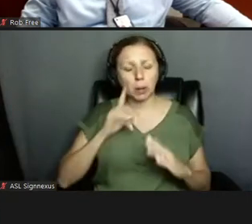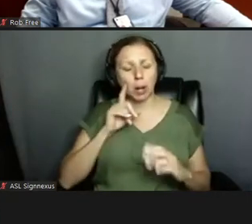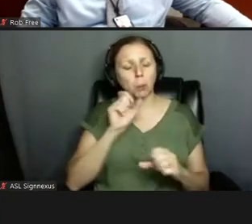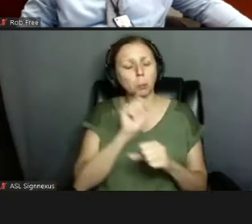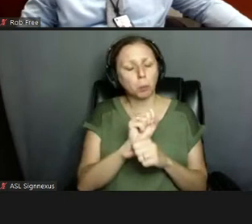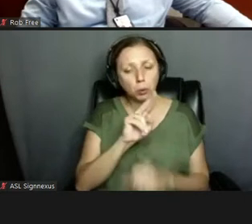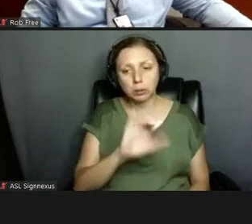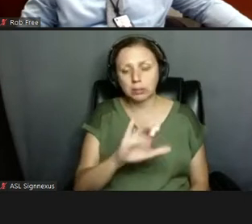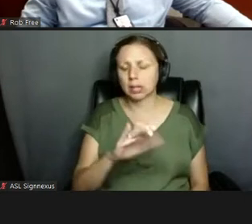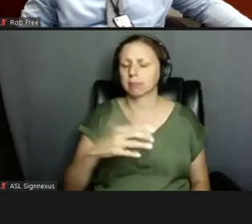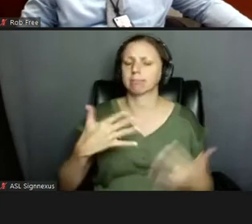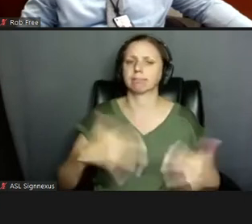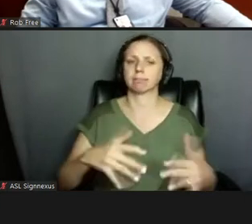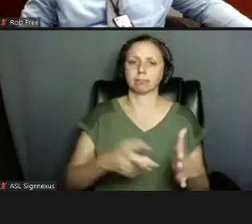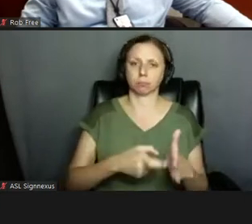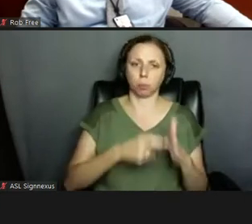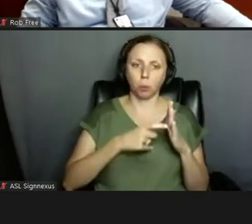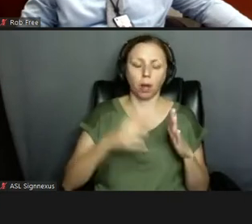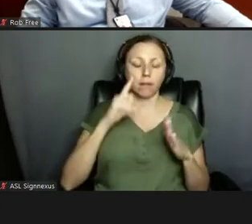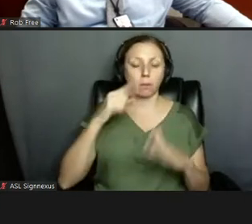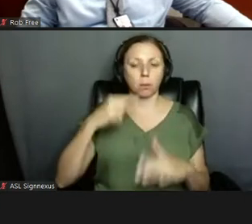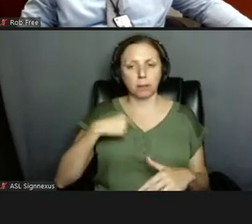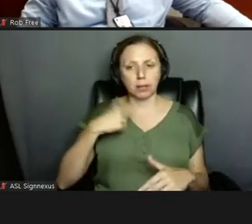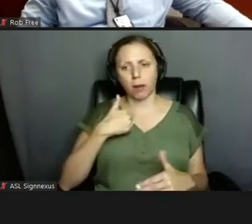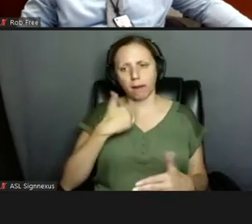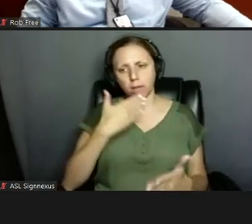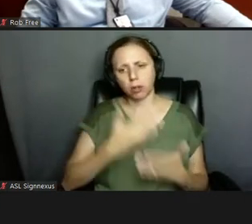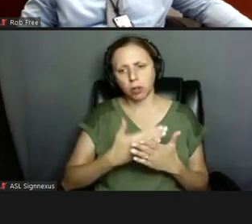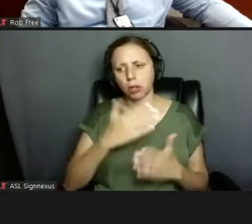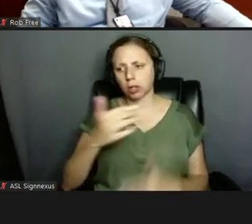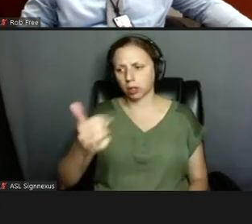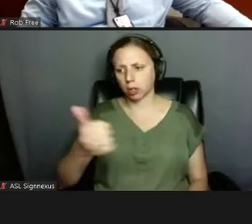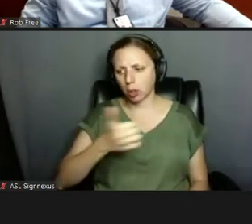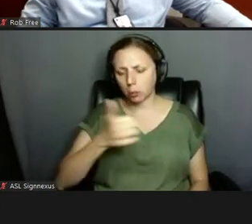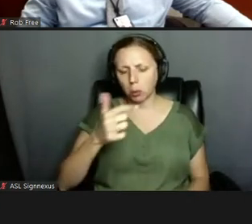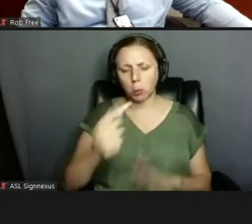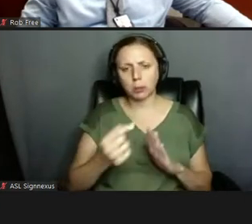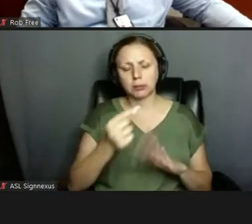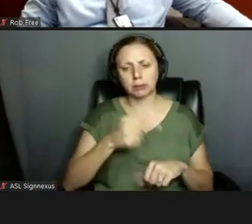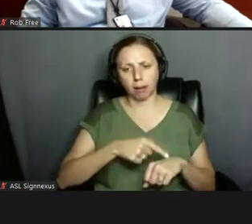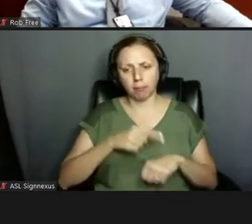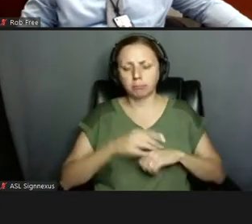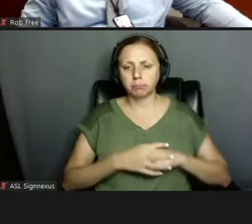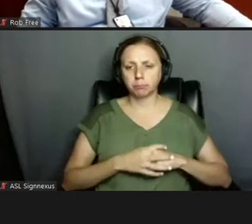it was critical for me to have a reasonable commute time. I think that,